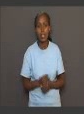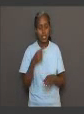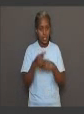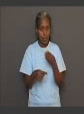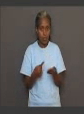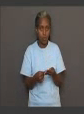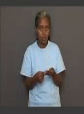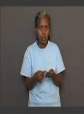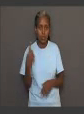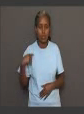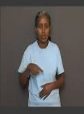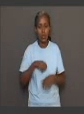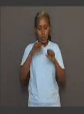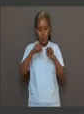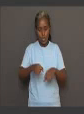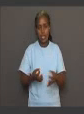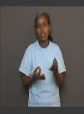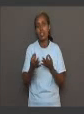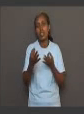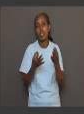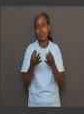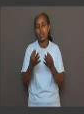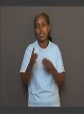Therefore, we can express the